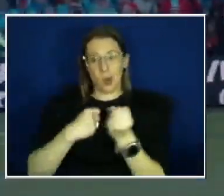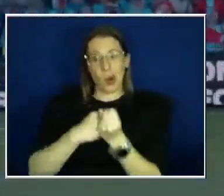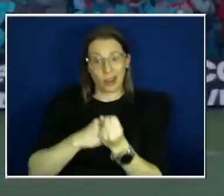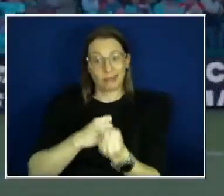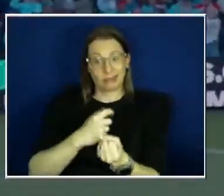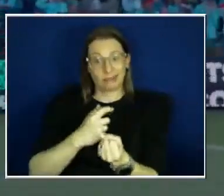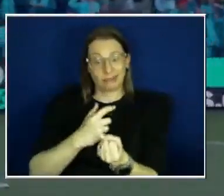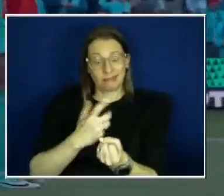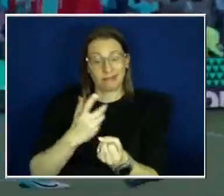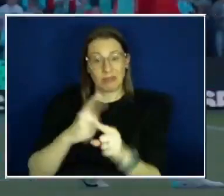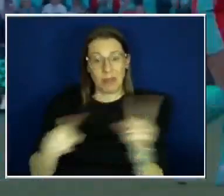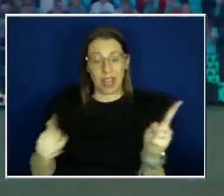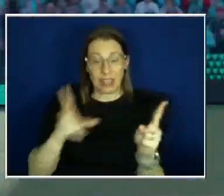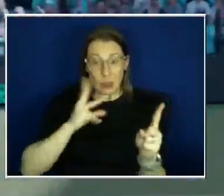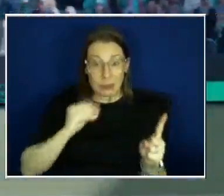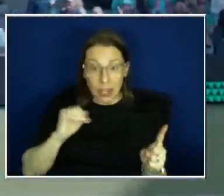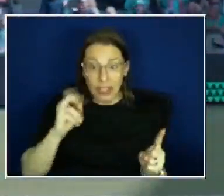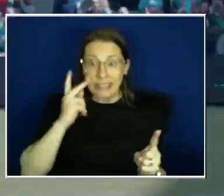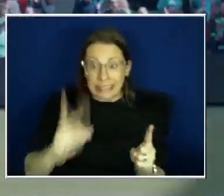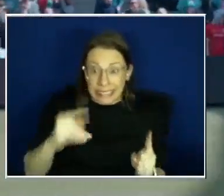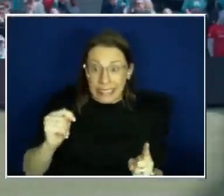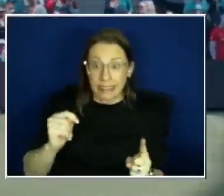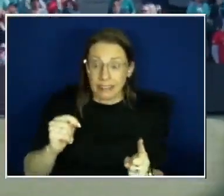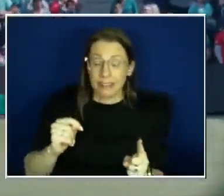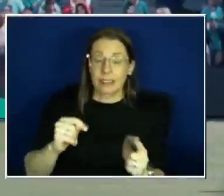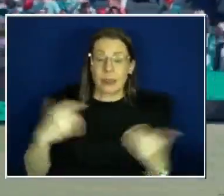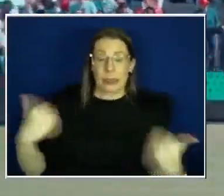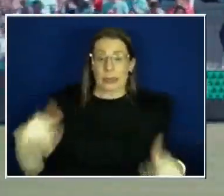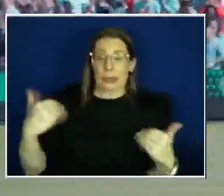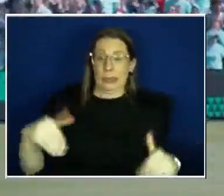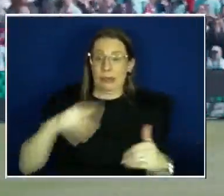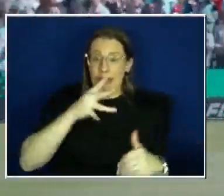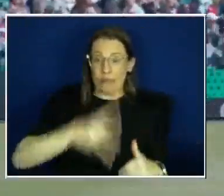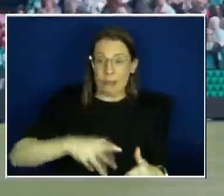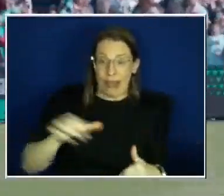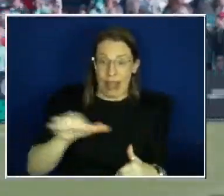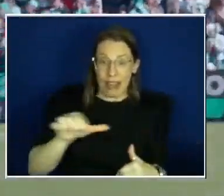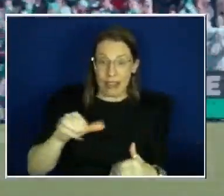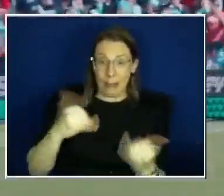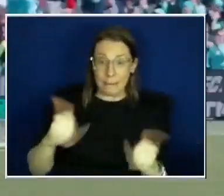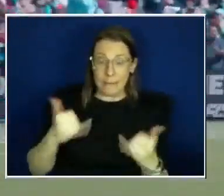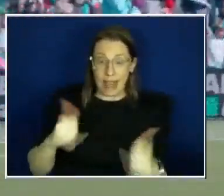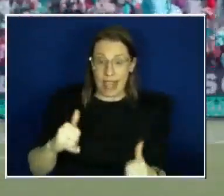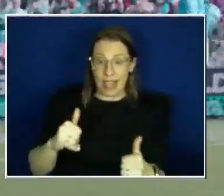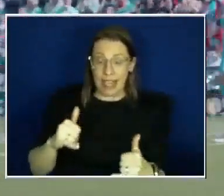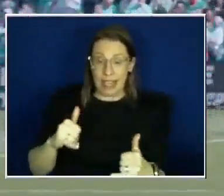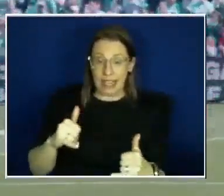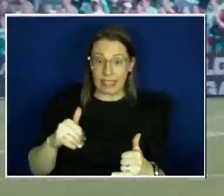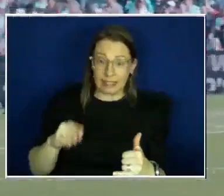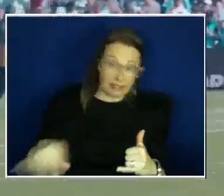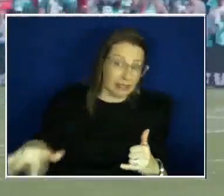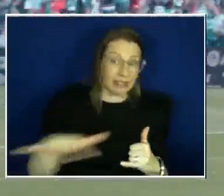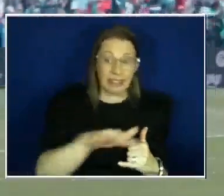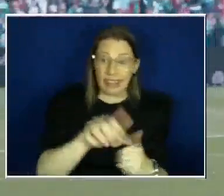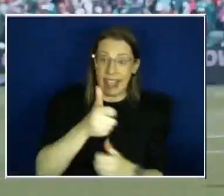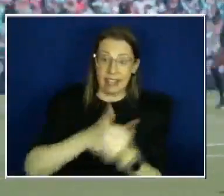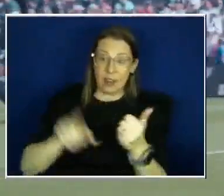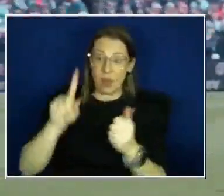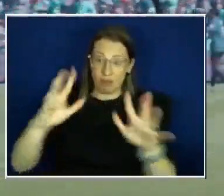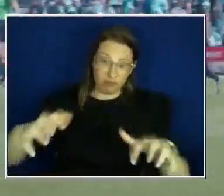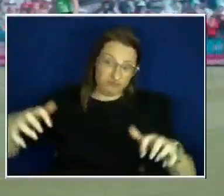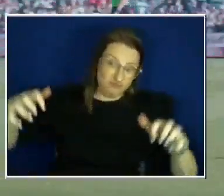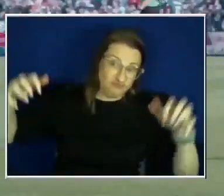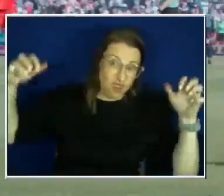to experience it at this level and see these female athletes playing on the pitch behind me with everyone in the stands wearing